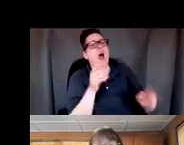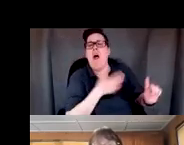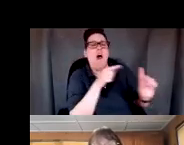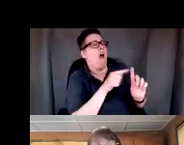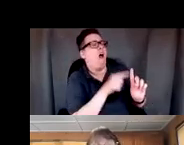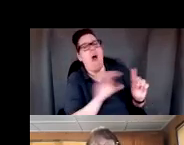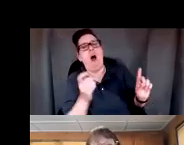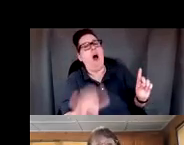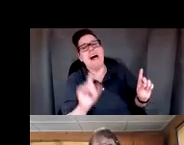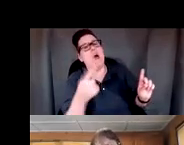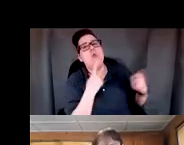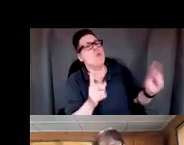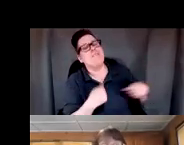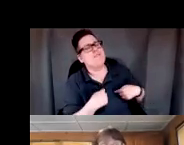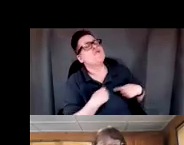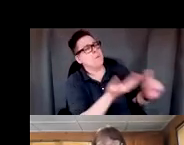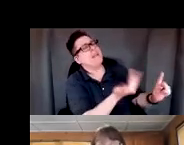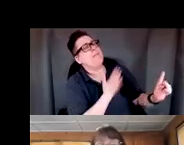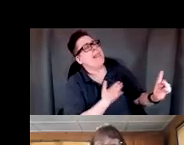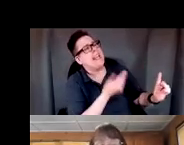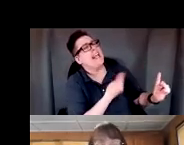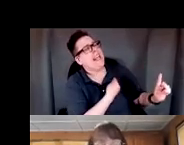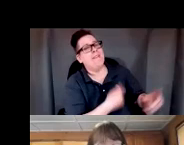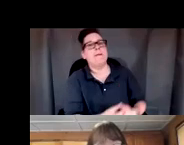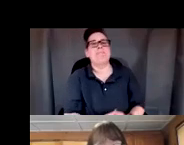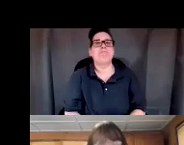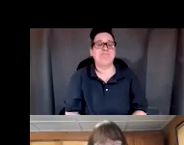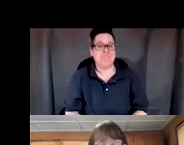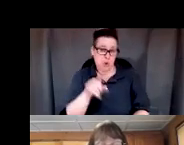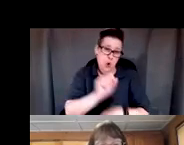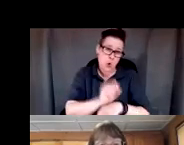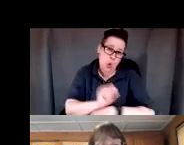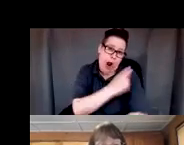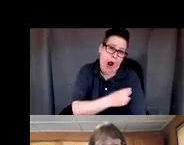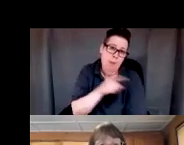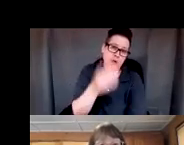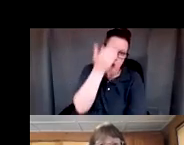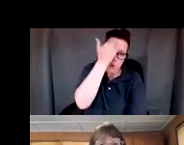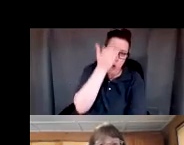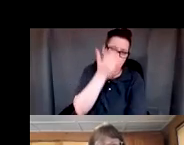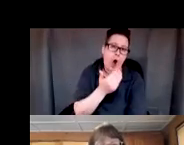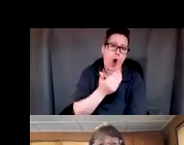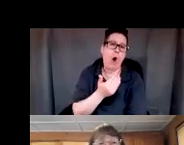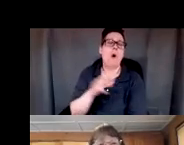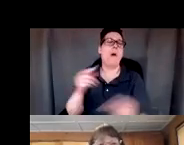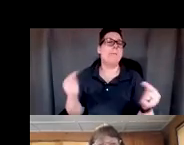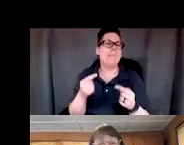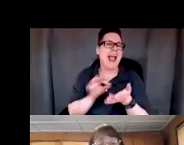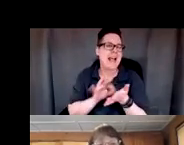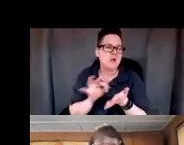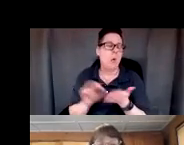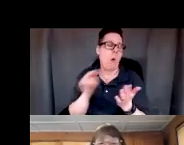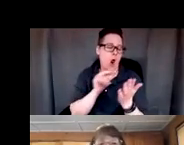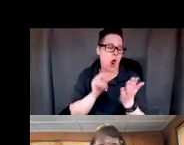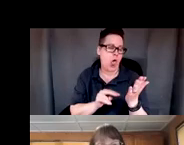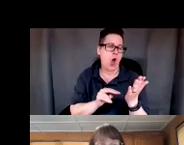works. So if you work in a hospital, they look at your scores as far as pain control and everything else. So they